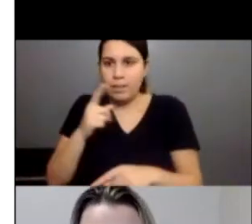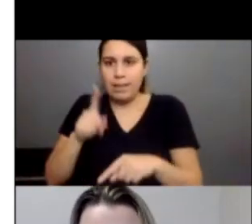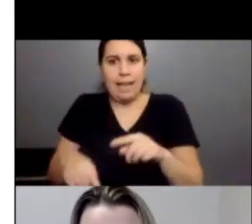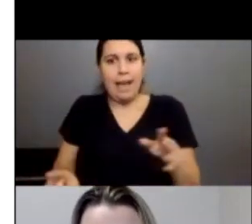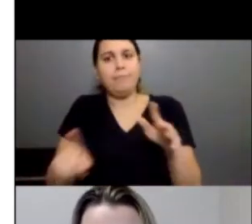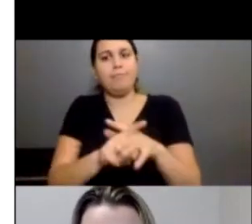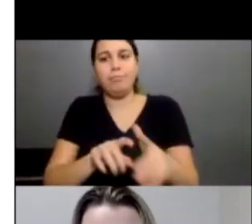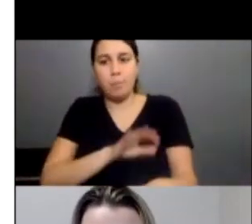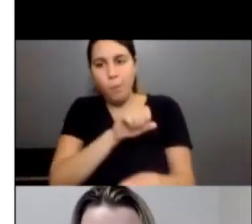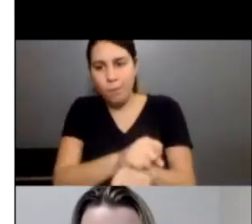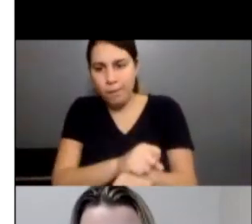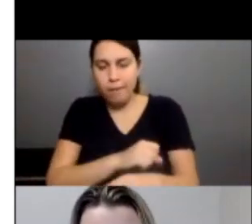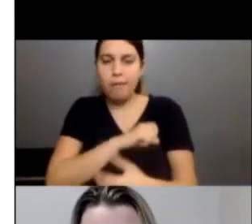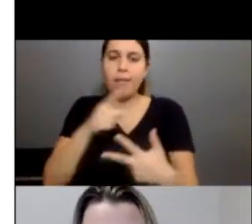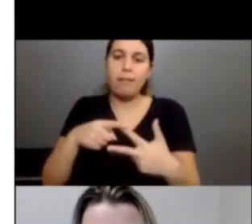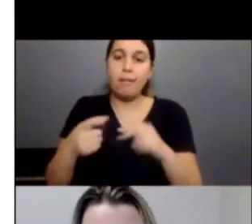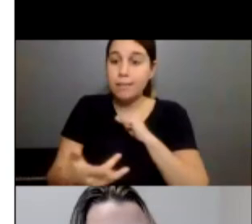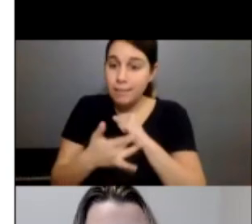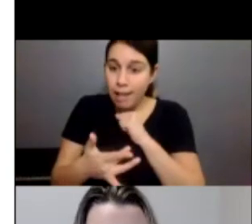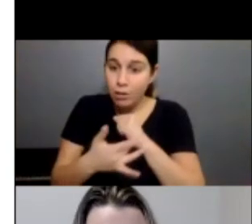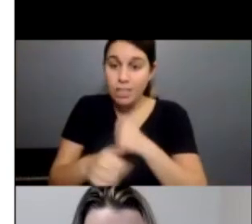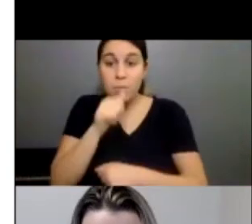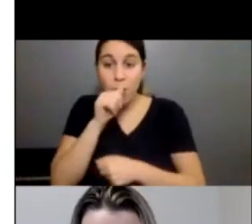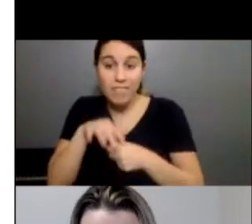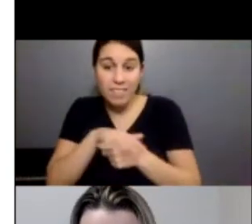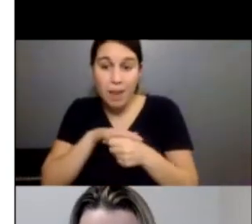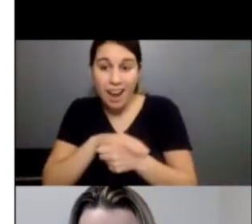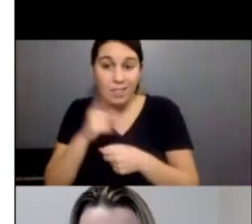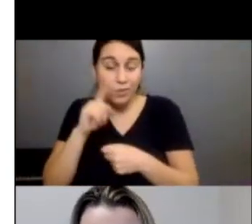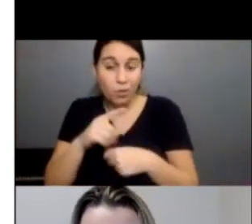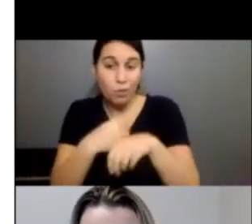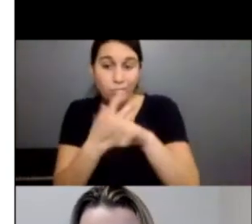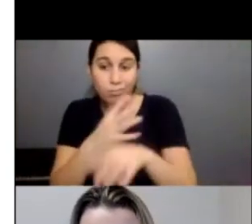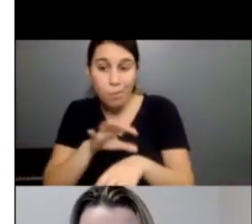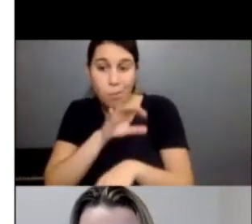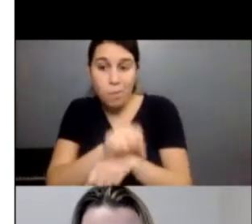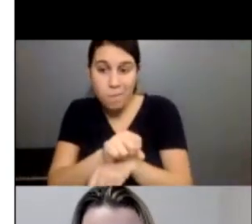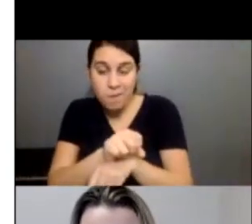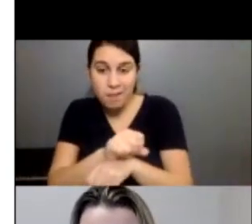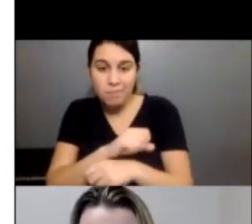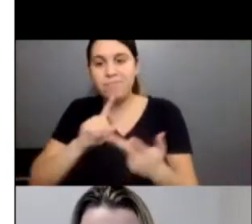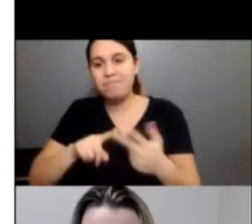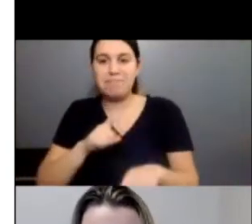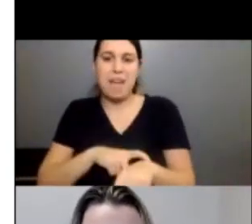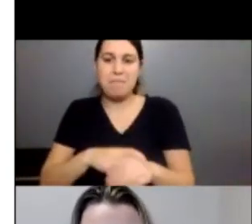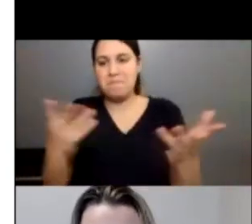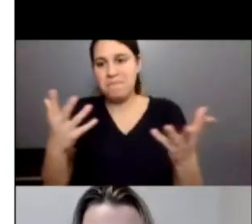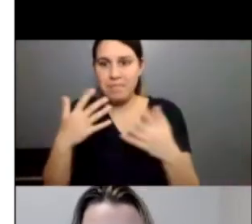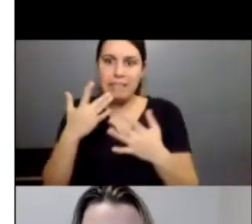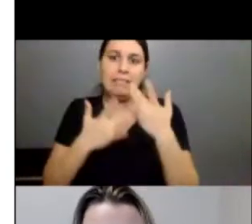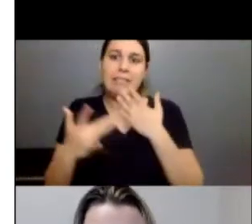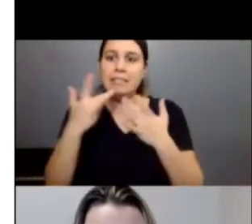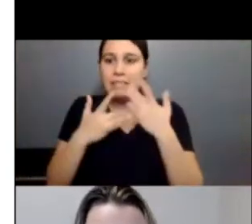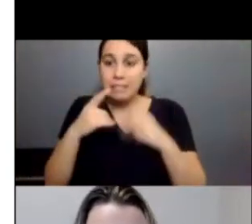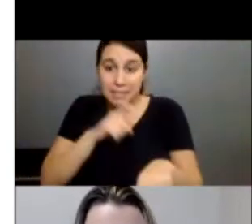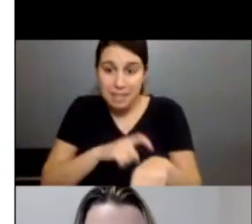appointments. Technology and having private space to complete telehealth appointments. And of course, time. Time is precious and hard to come